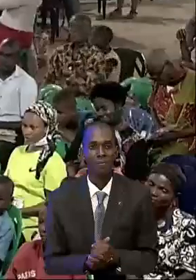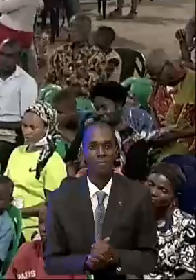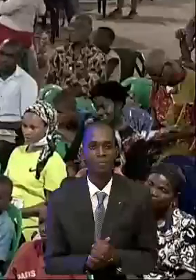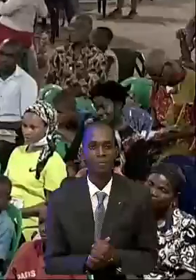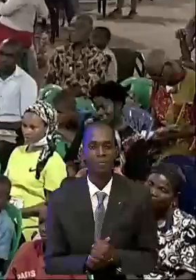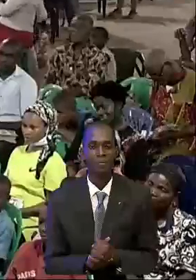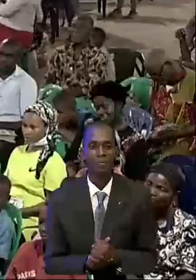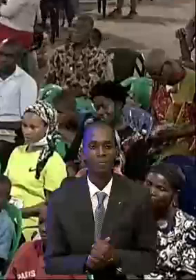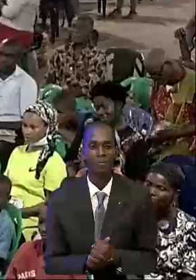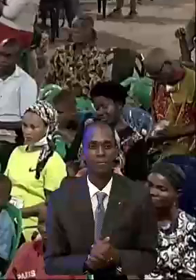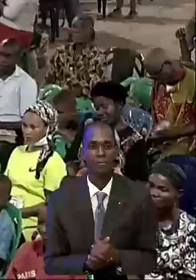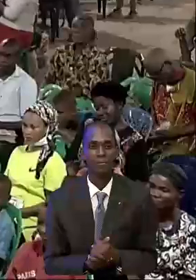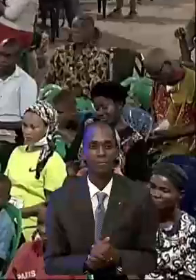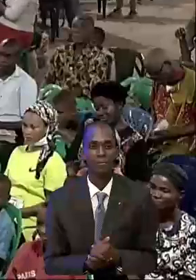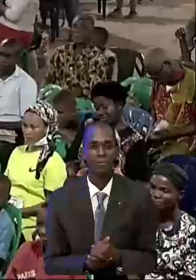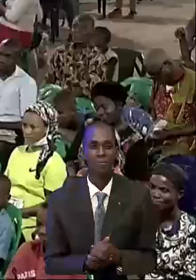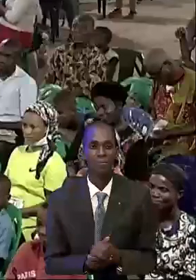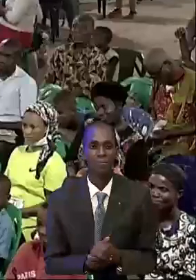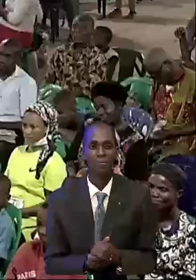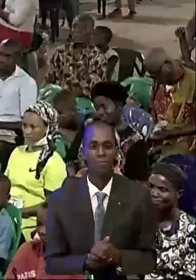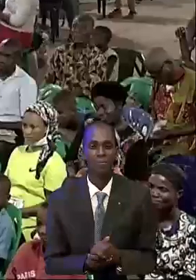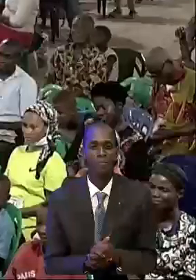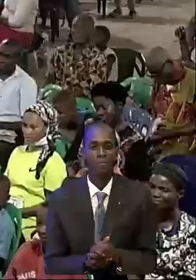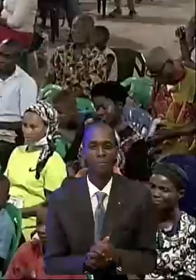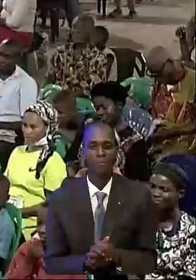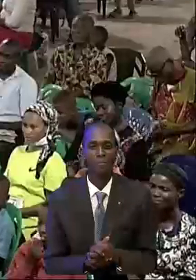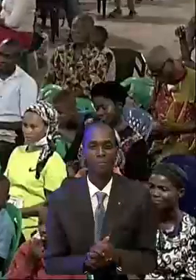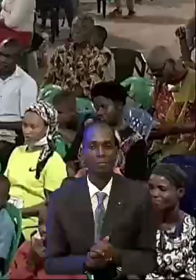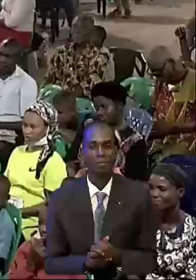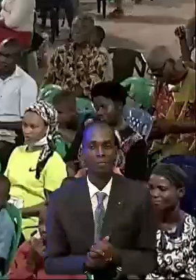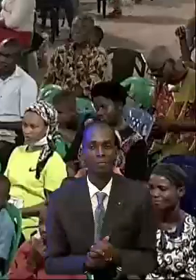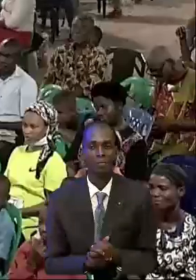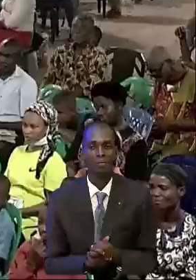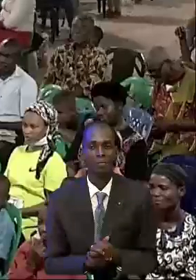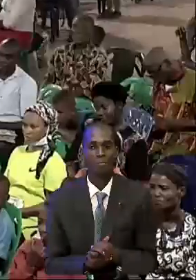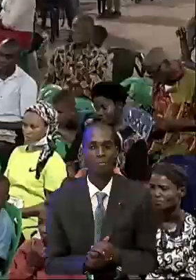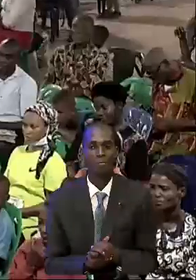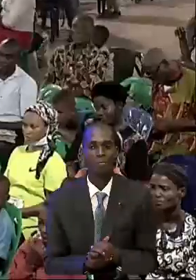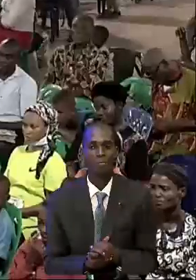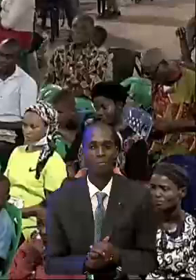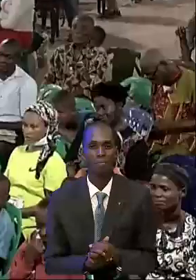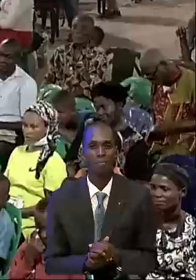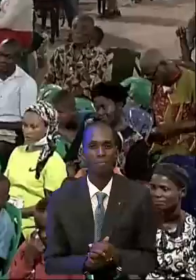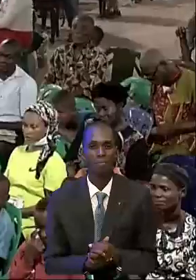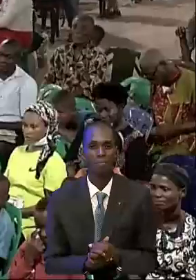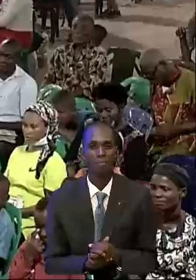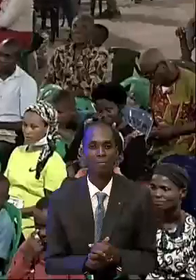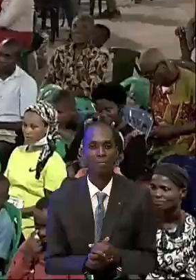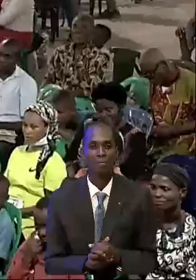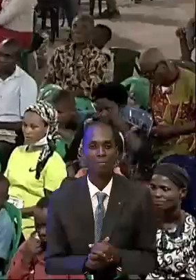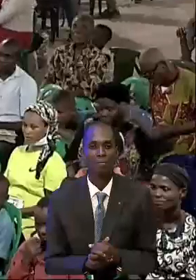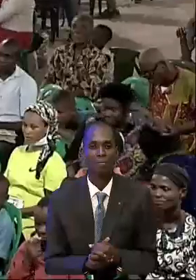He says, my symptoms were still there till yesterday. But after the prayer of the man of